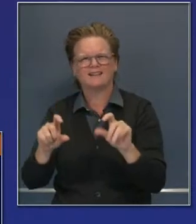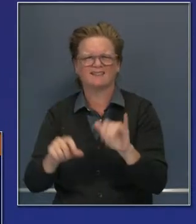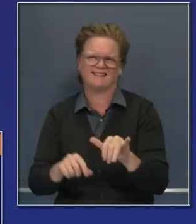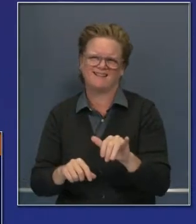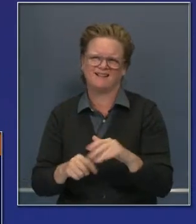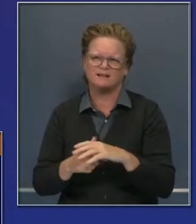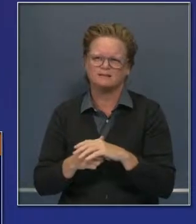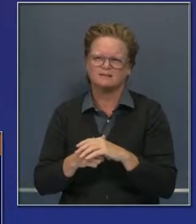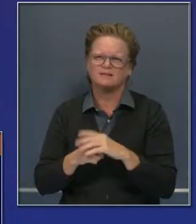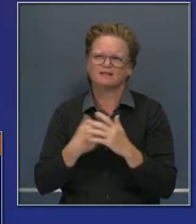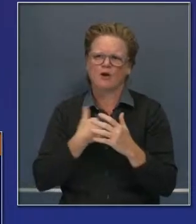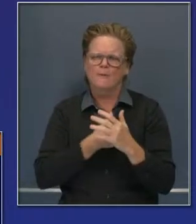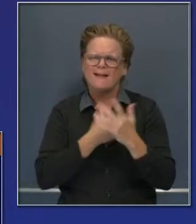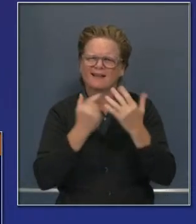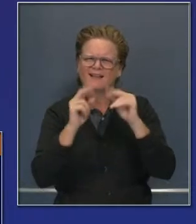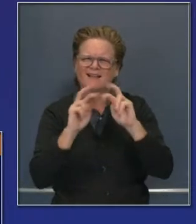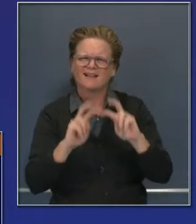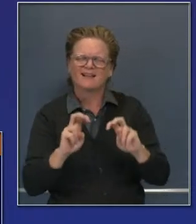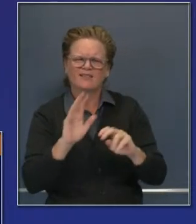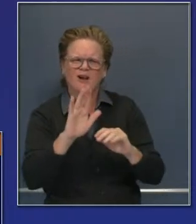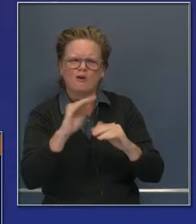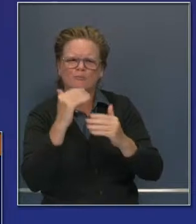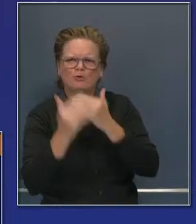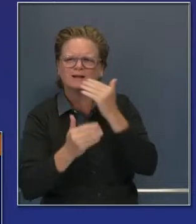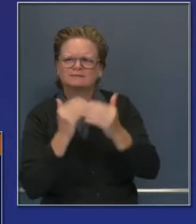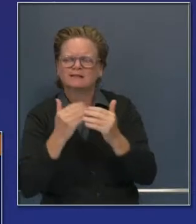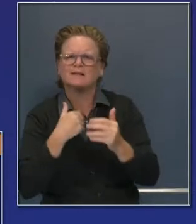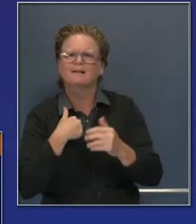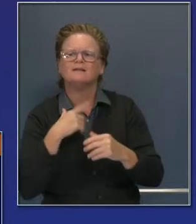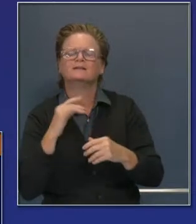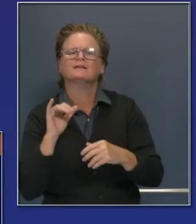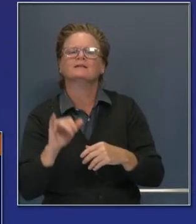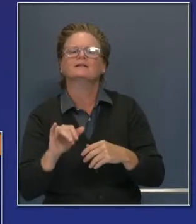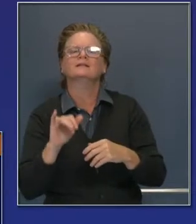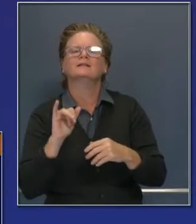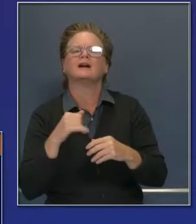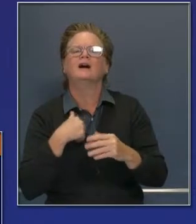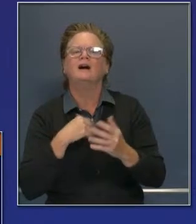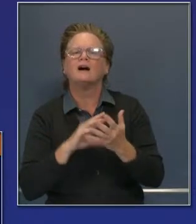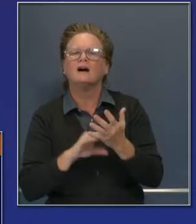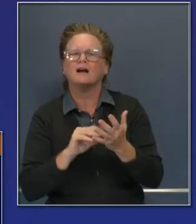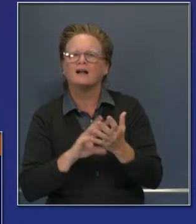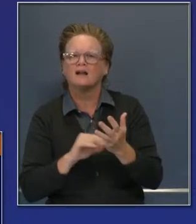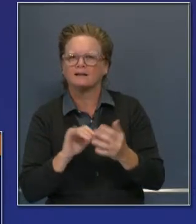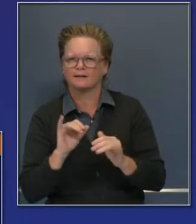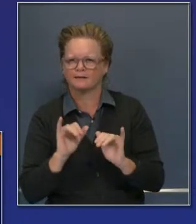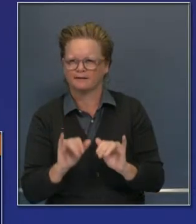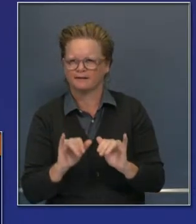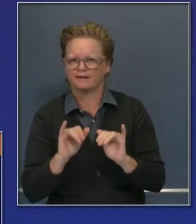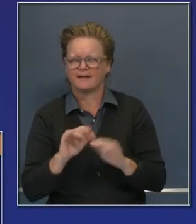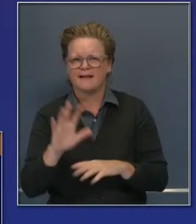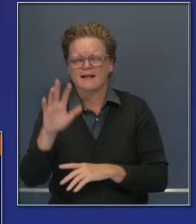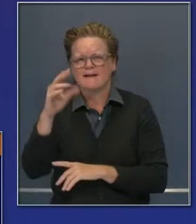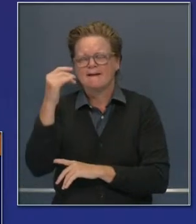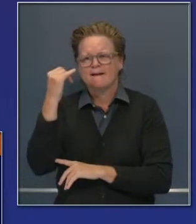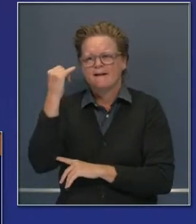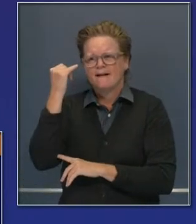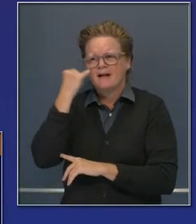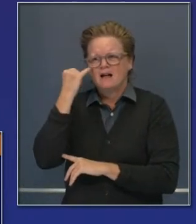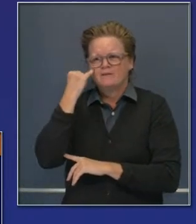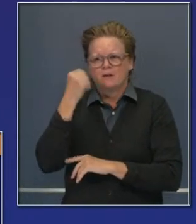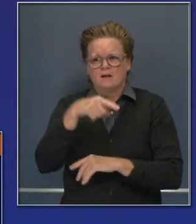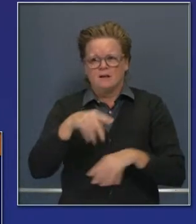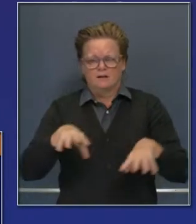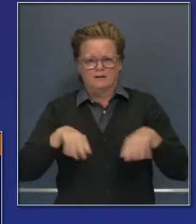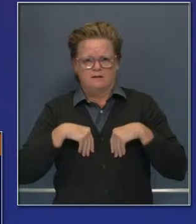at redesigning the experience. And so we believe that if EDD embraces our recommendations, they will